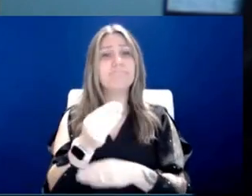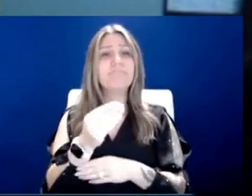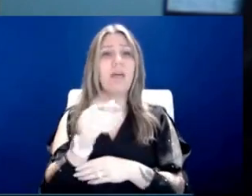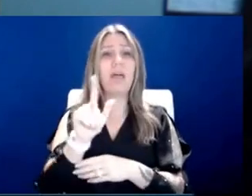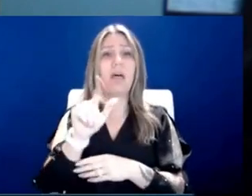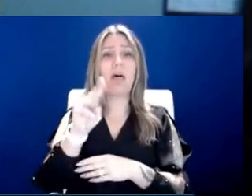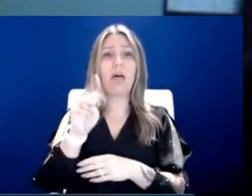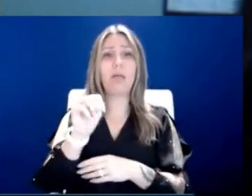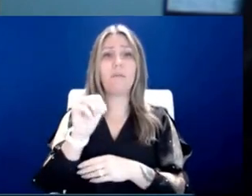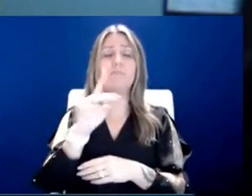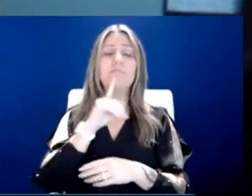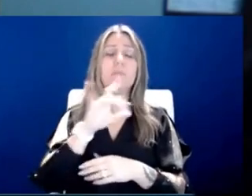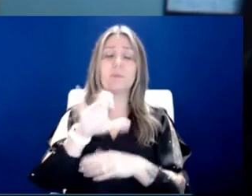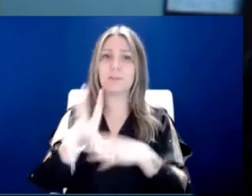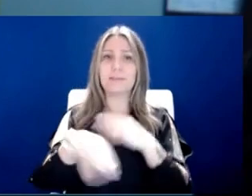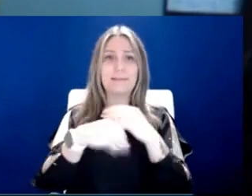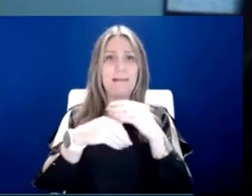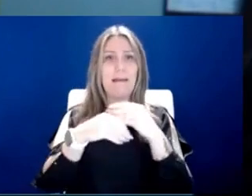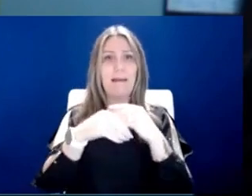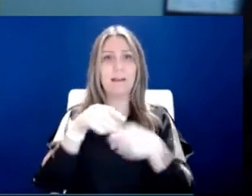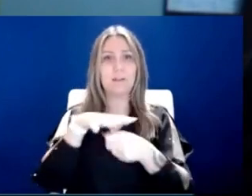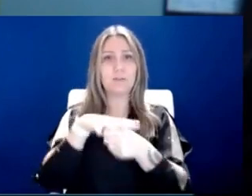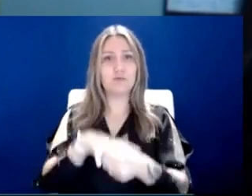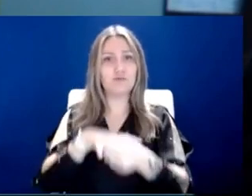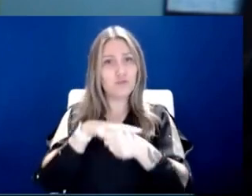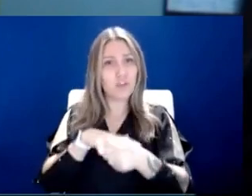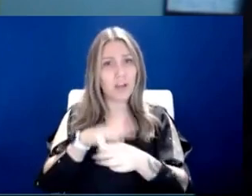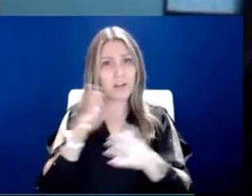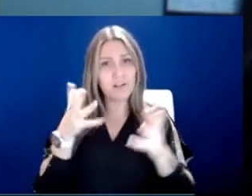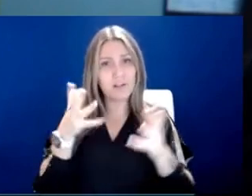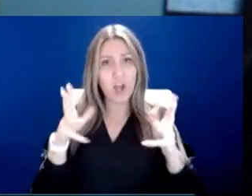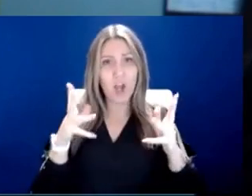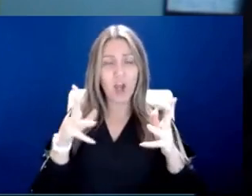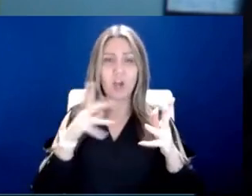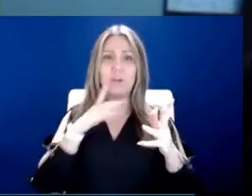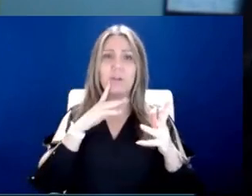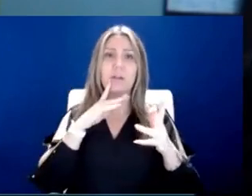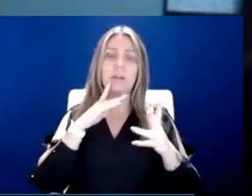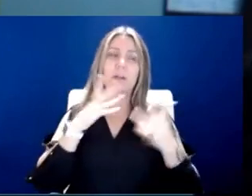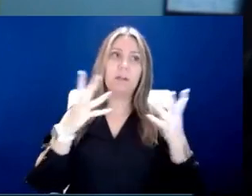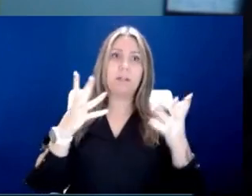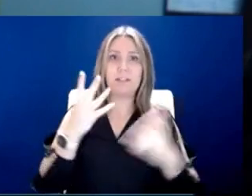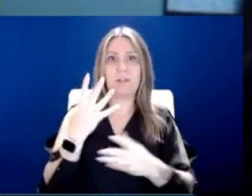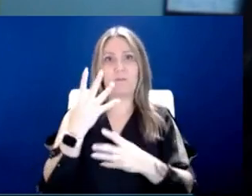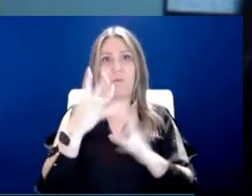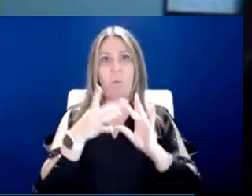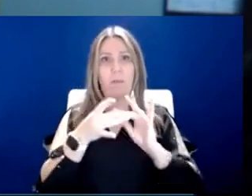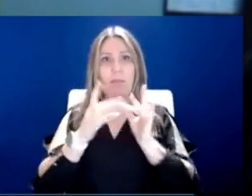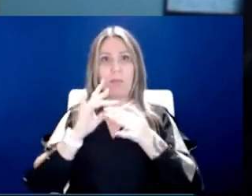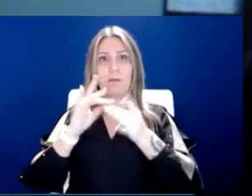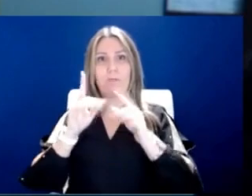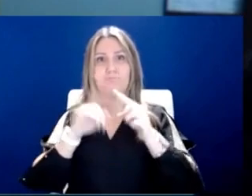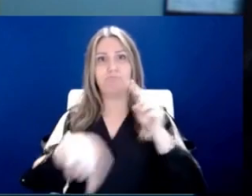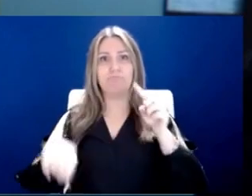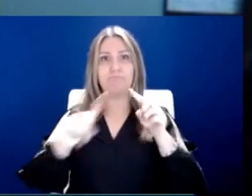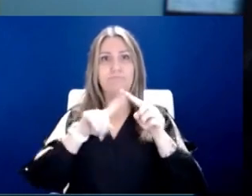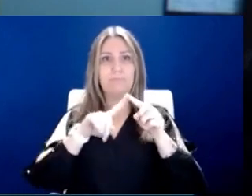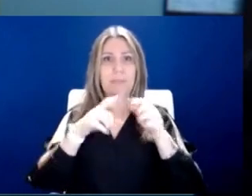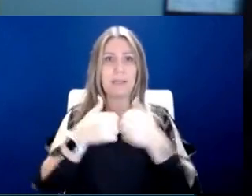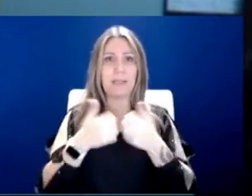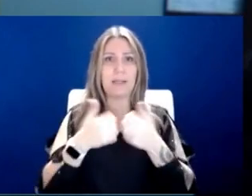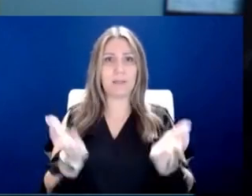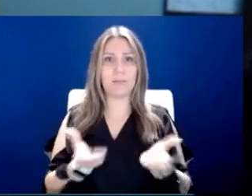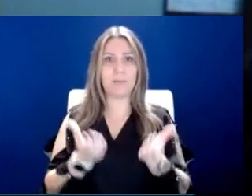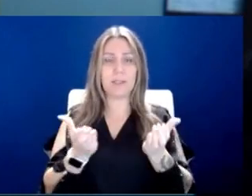added layer that, this is already this is my fourth Olympic cycle games here that I've